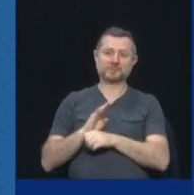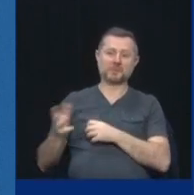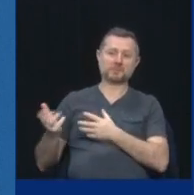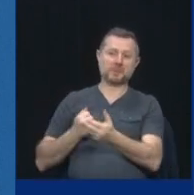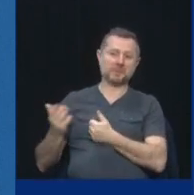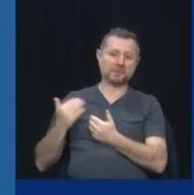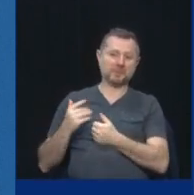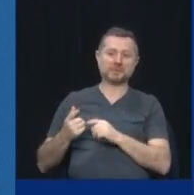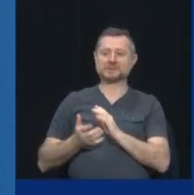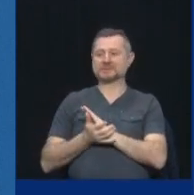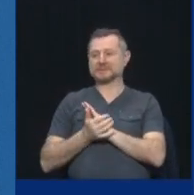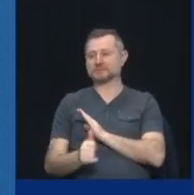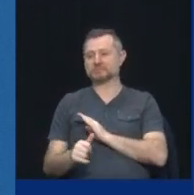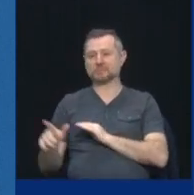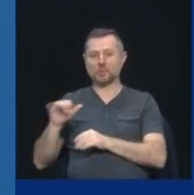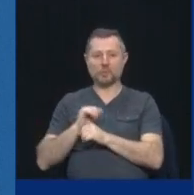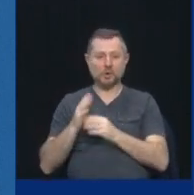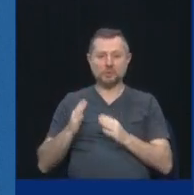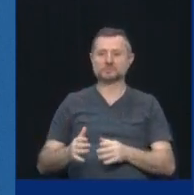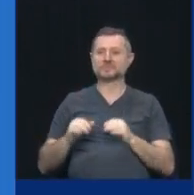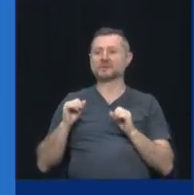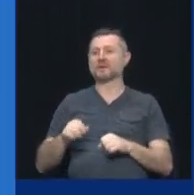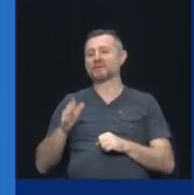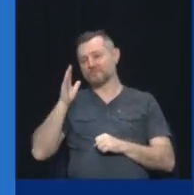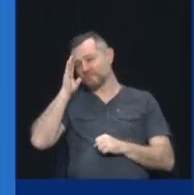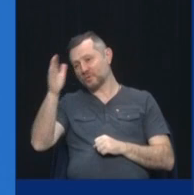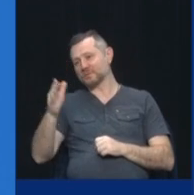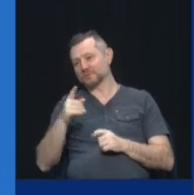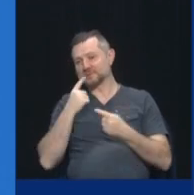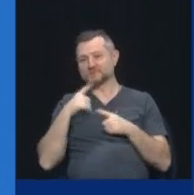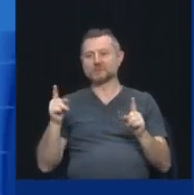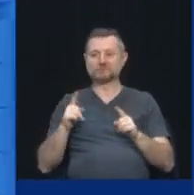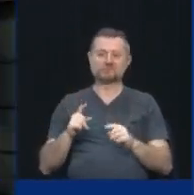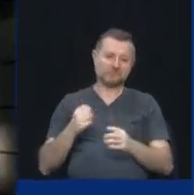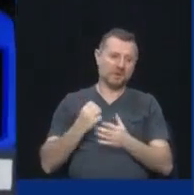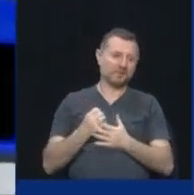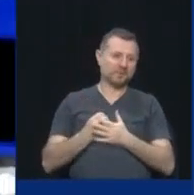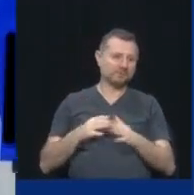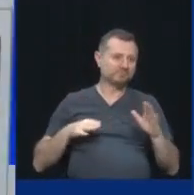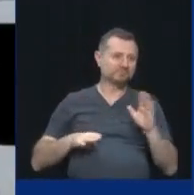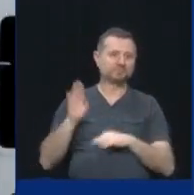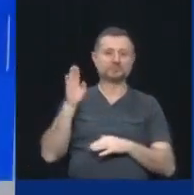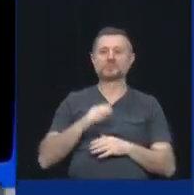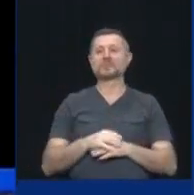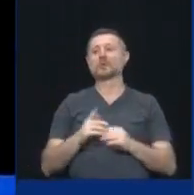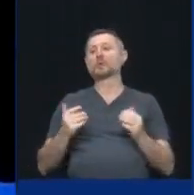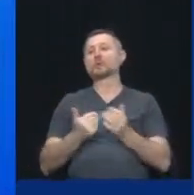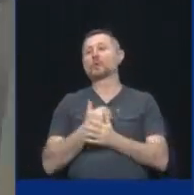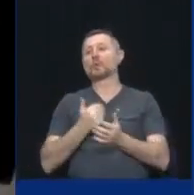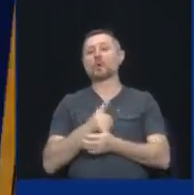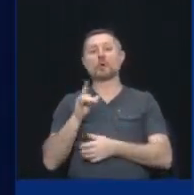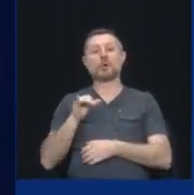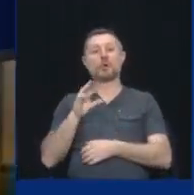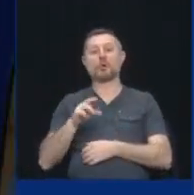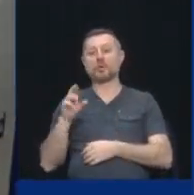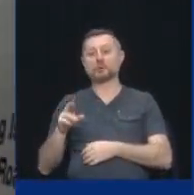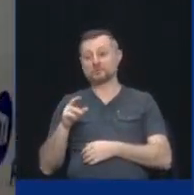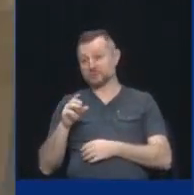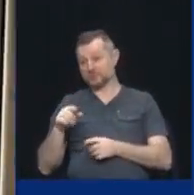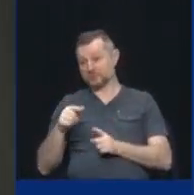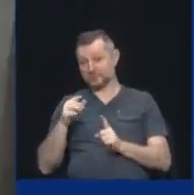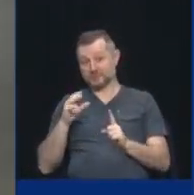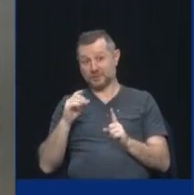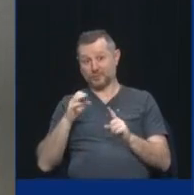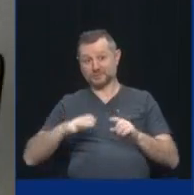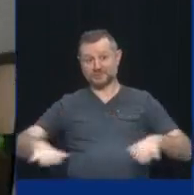island's economic health and future prosperity. Then there's the brand new Long Island Railroad Concourse and Terminal. Built